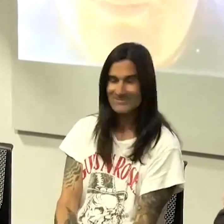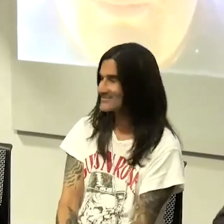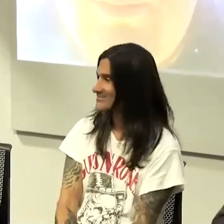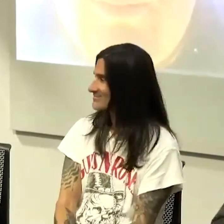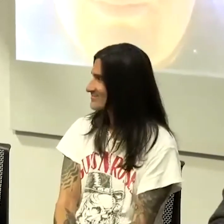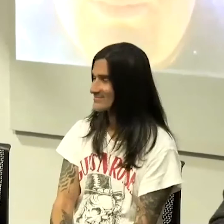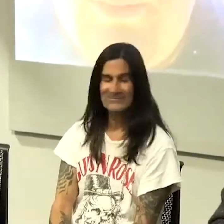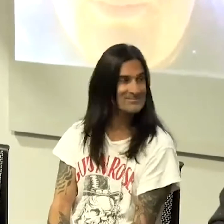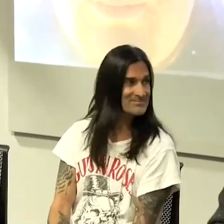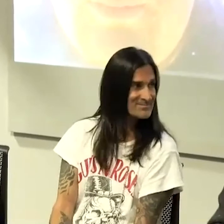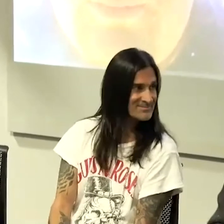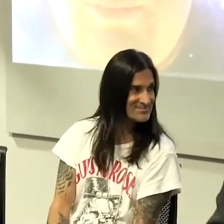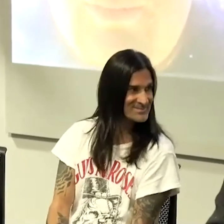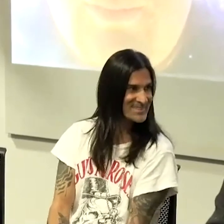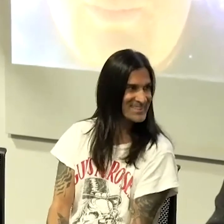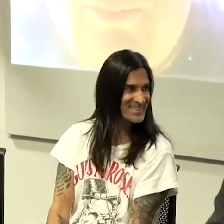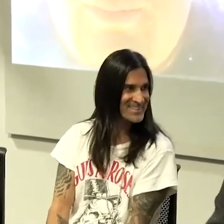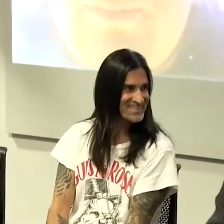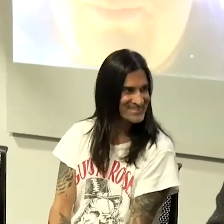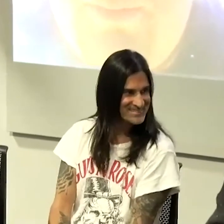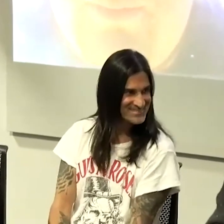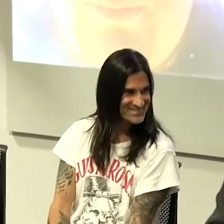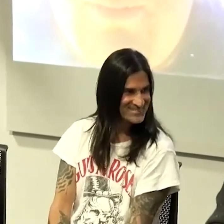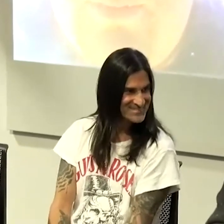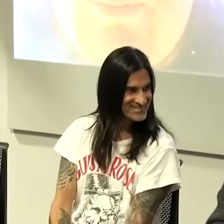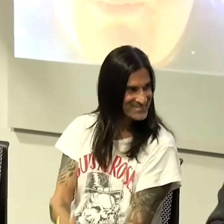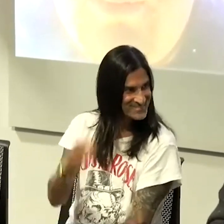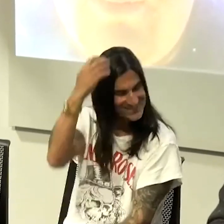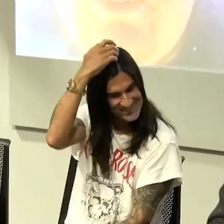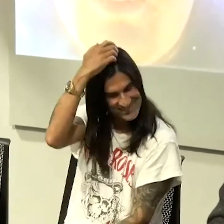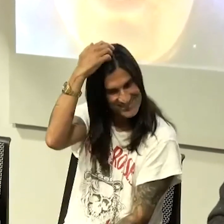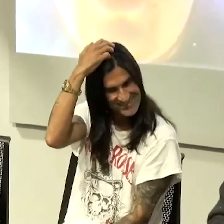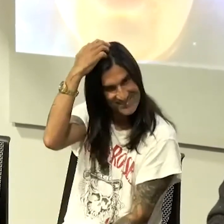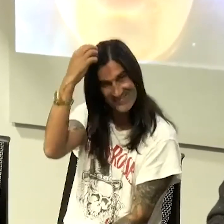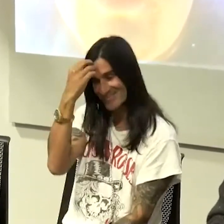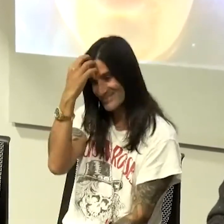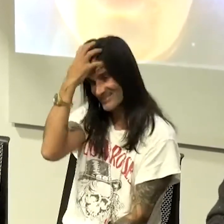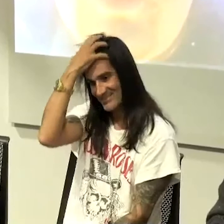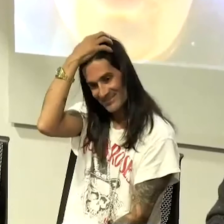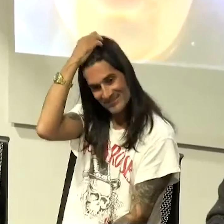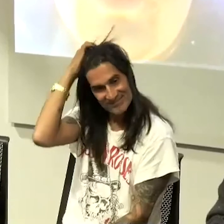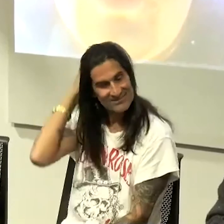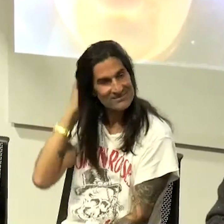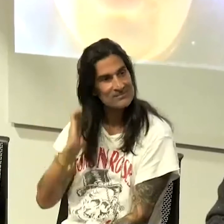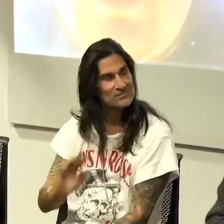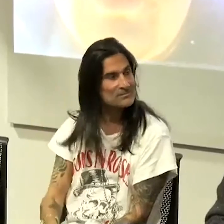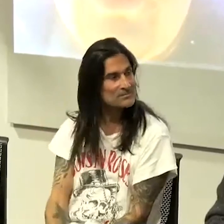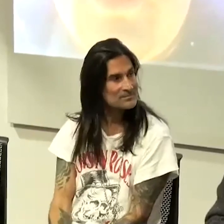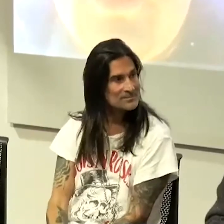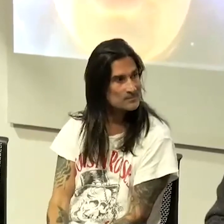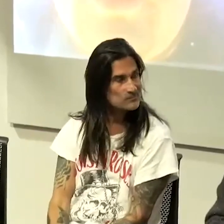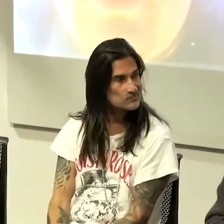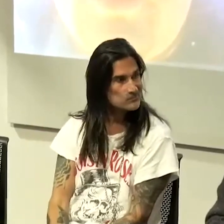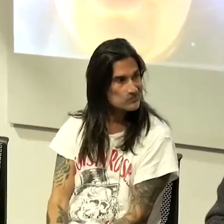So Tyrone, seeing as you've got the mic down there, you're all ready to go. Would you mind, telling us a little bit about your work, about your